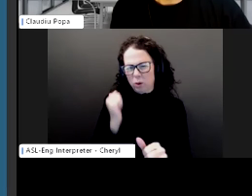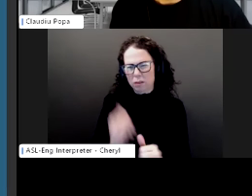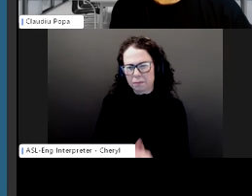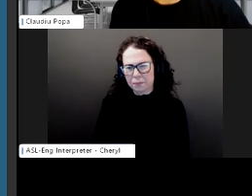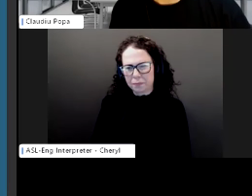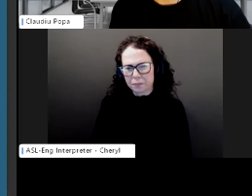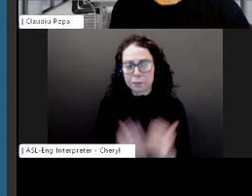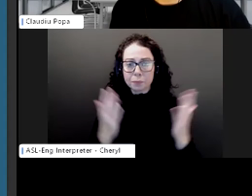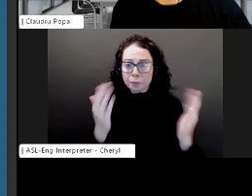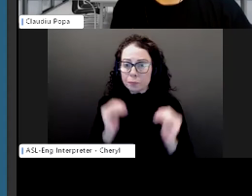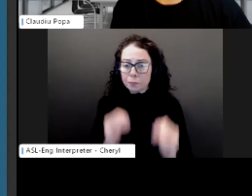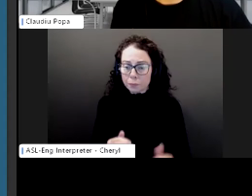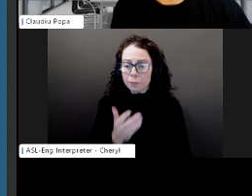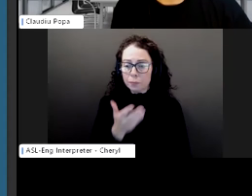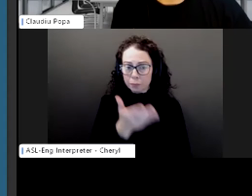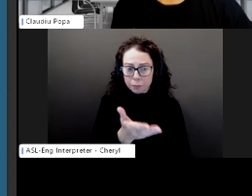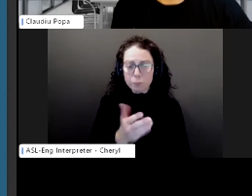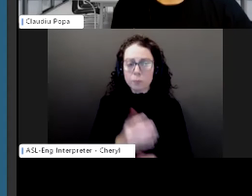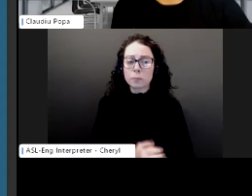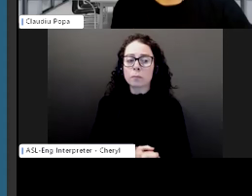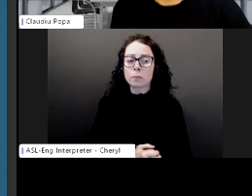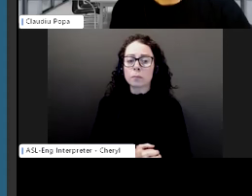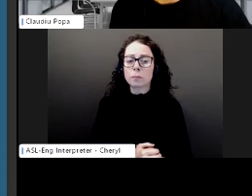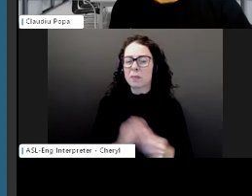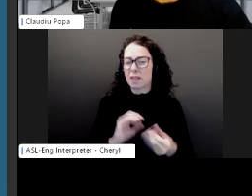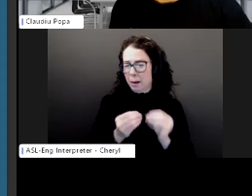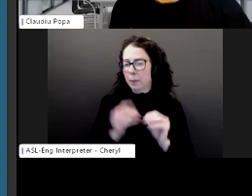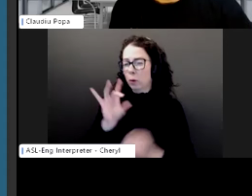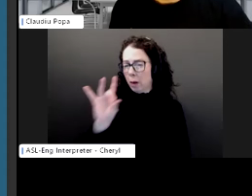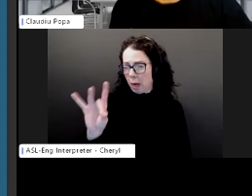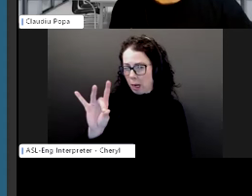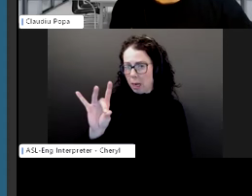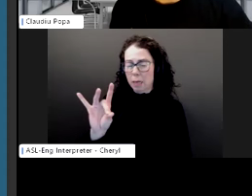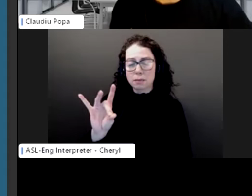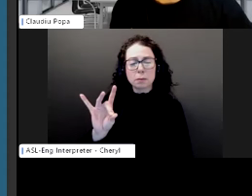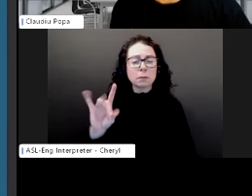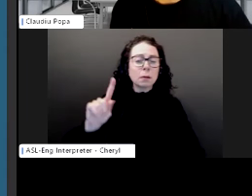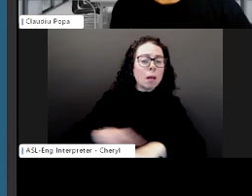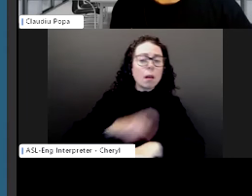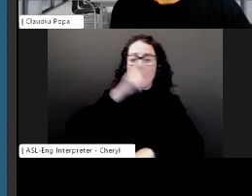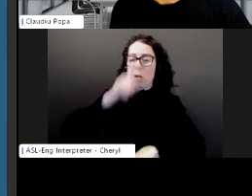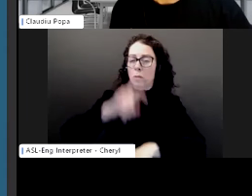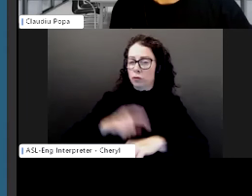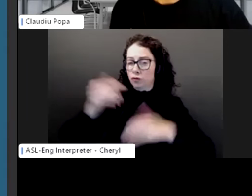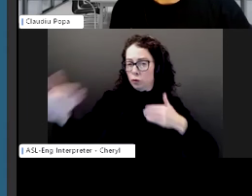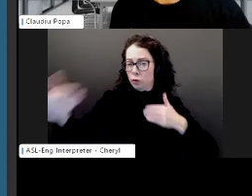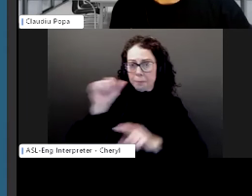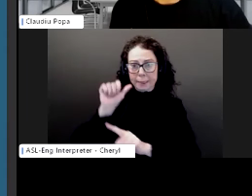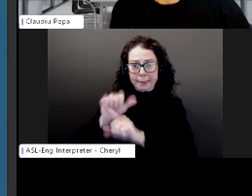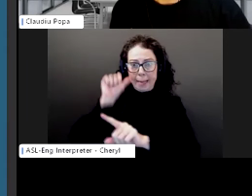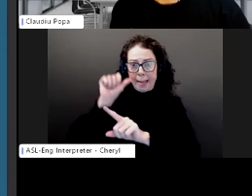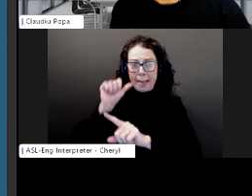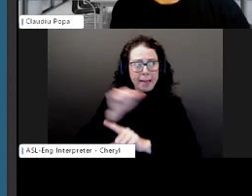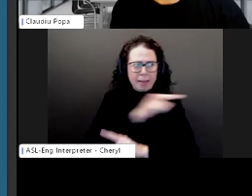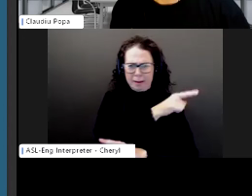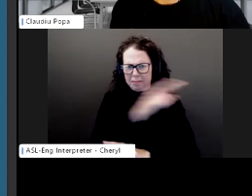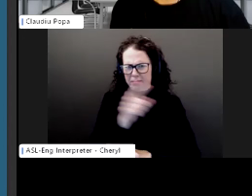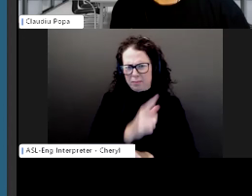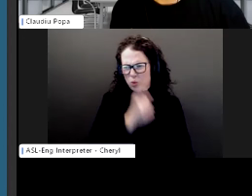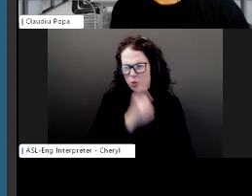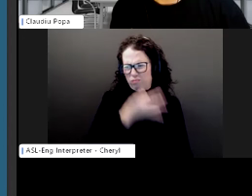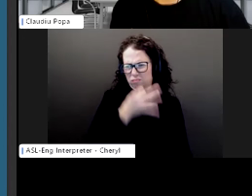So running a long-term scam is all about the long game. Most scammers want to be in business for a long time. Ideally,